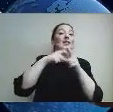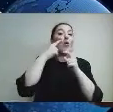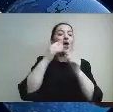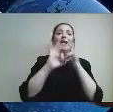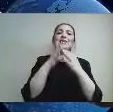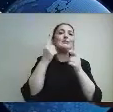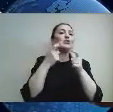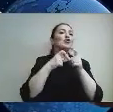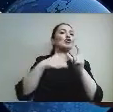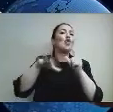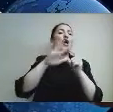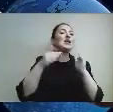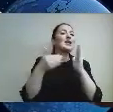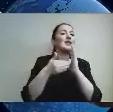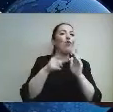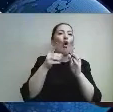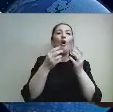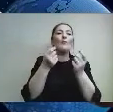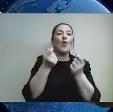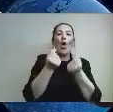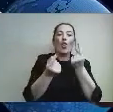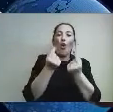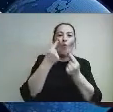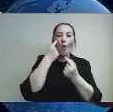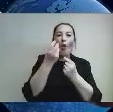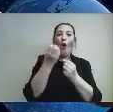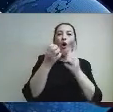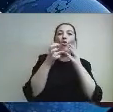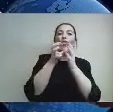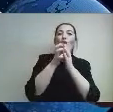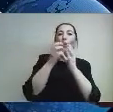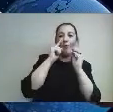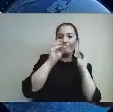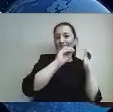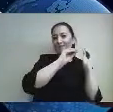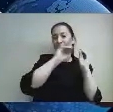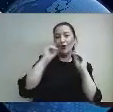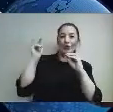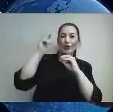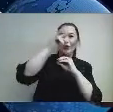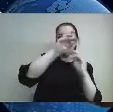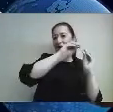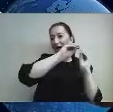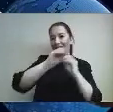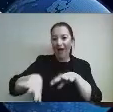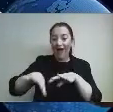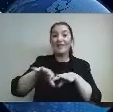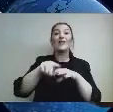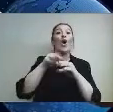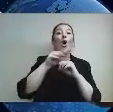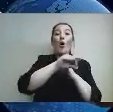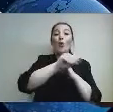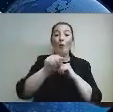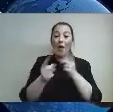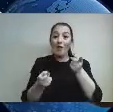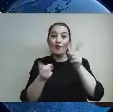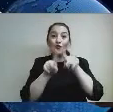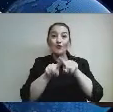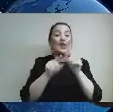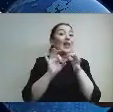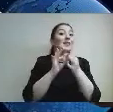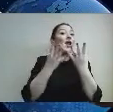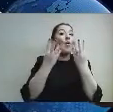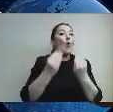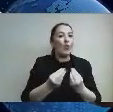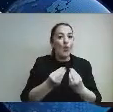it actually send those, for example, seeds to soil? Let's listen to the specifics from you. Sure. Hi